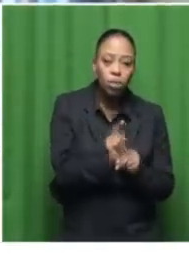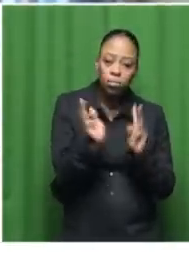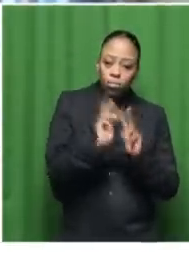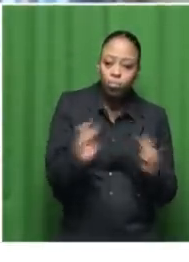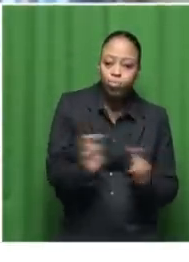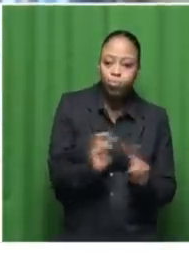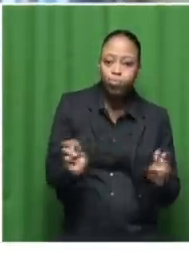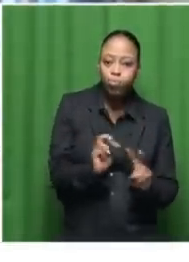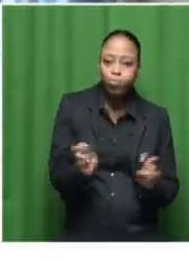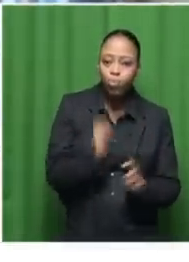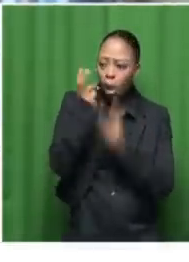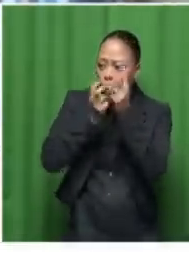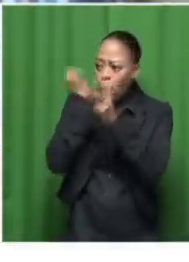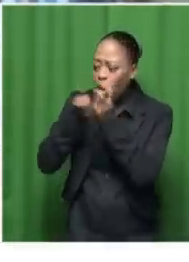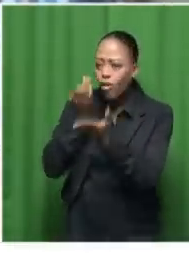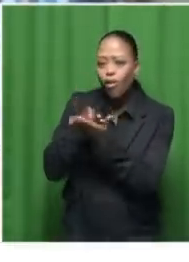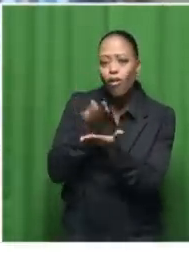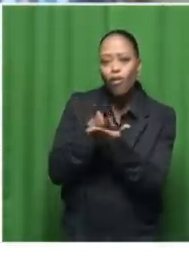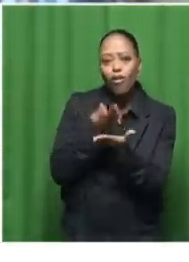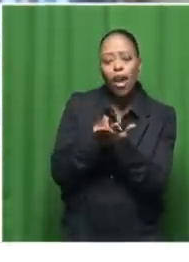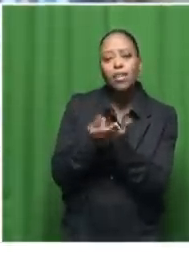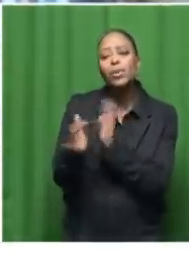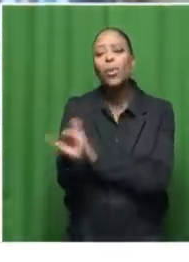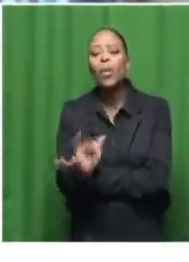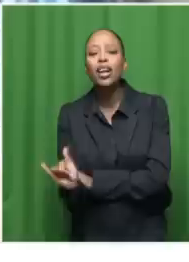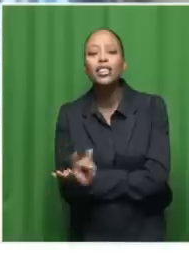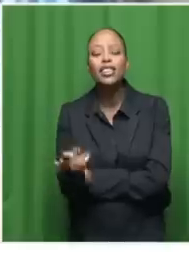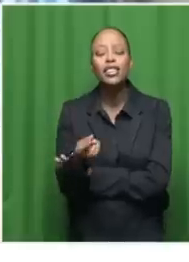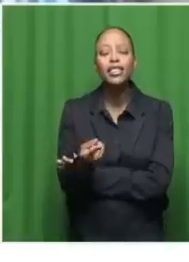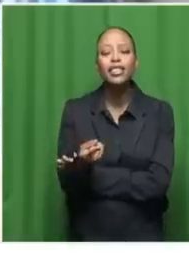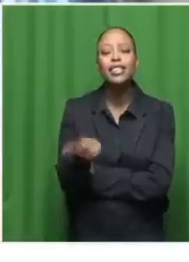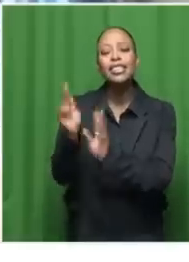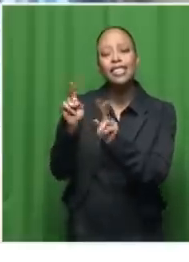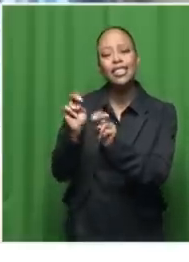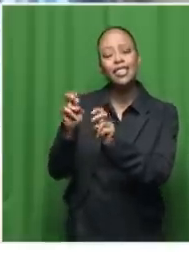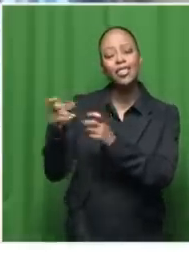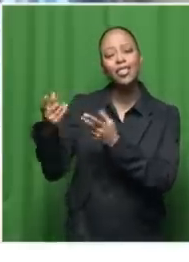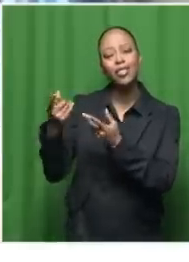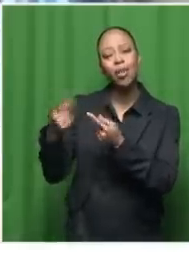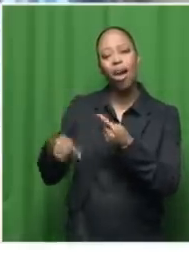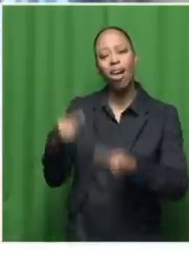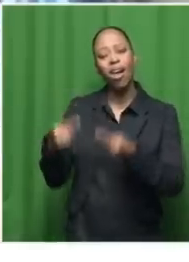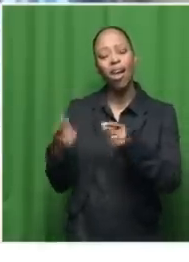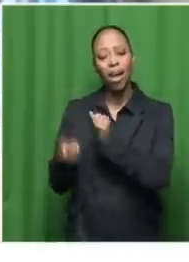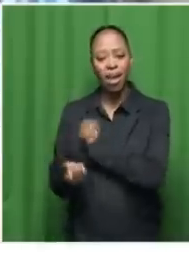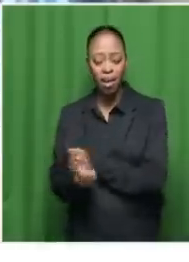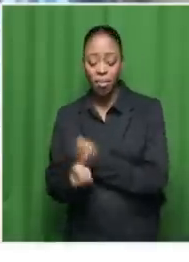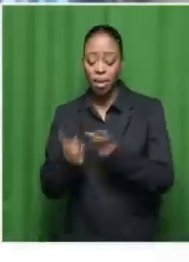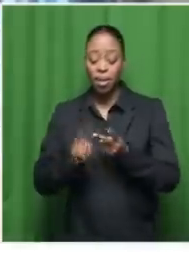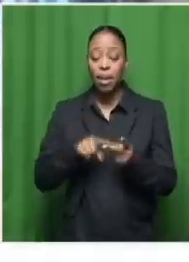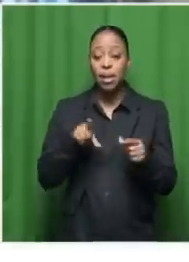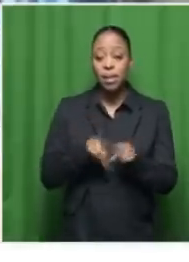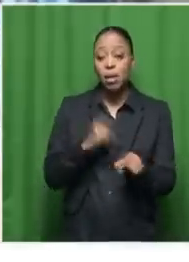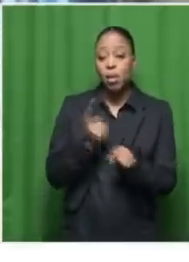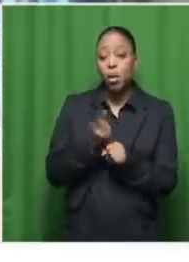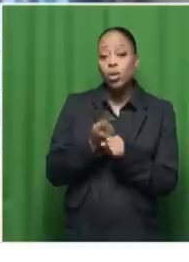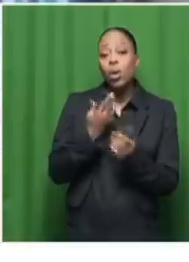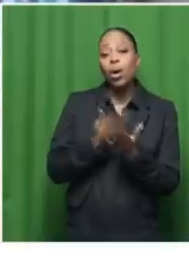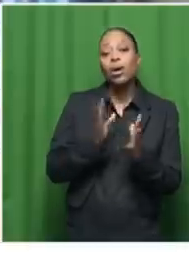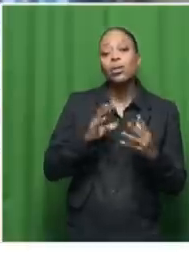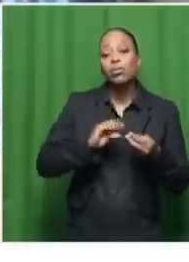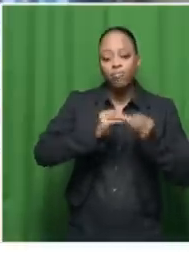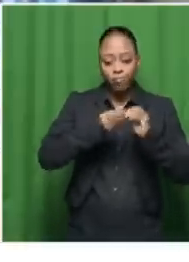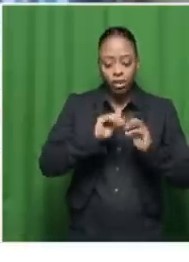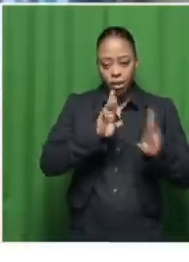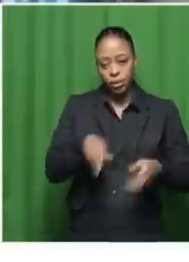the facts in a disputed factual matrix and of making recommendations. So